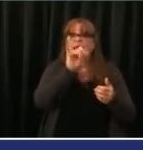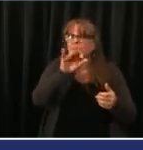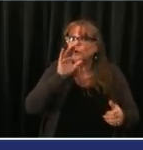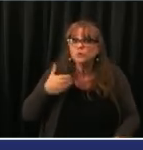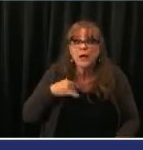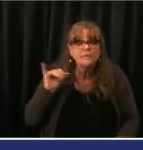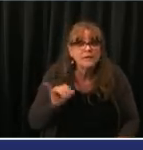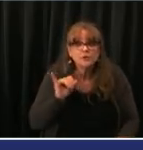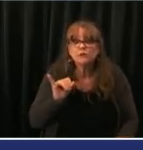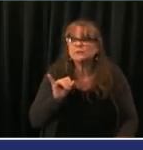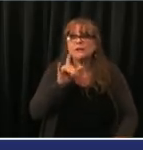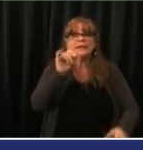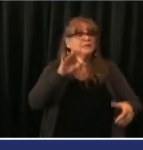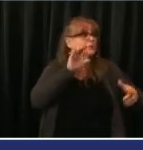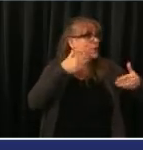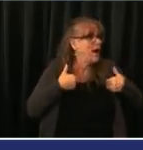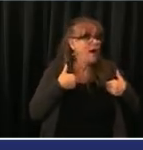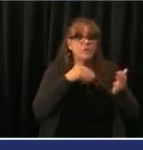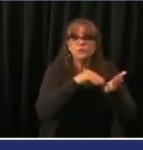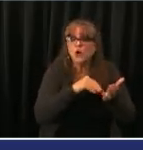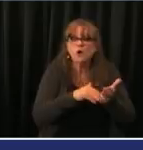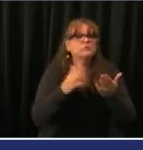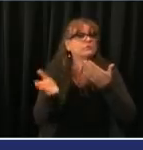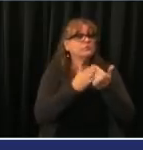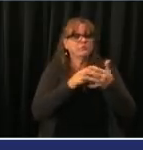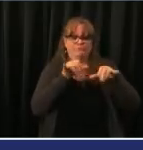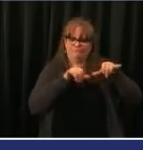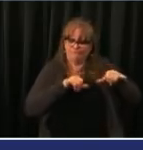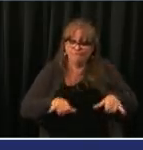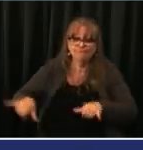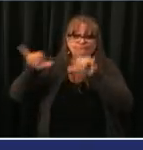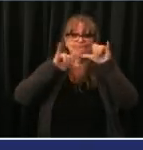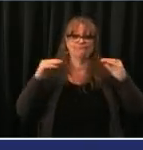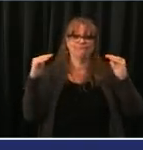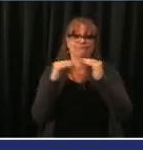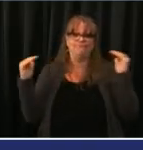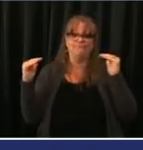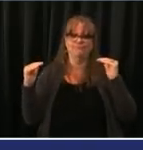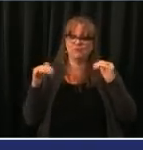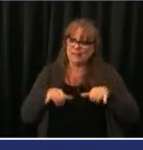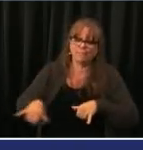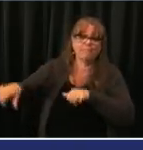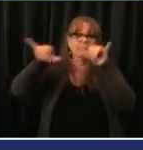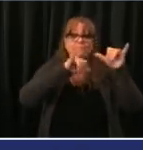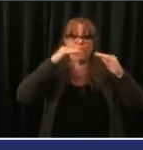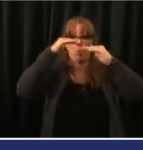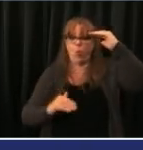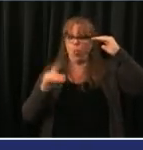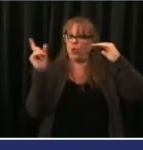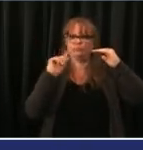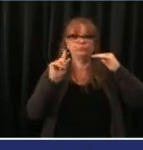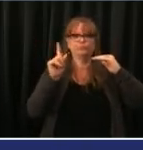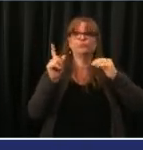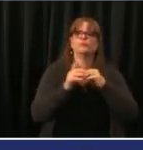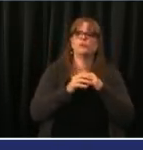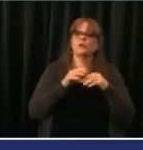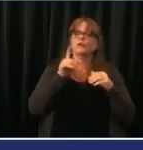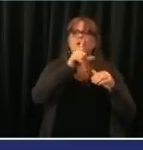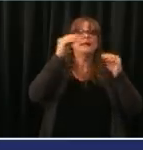And you will have the opportunity to get the vaccine. For our pre-K and kindergarten through 12th grade educators and staff, work with your